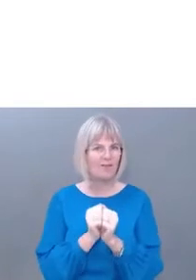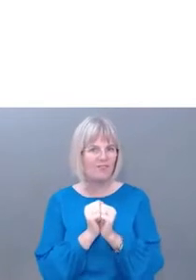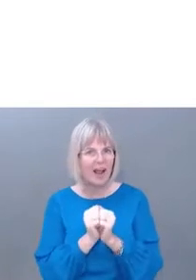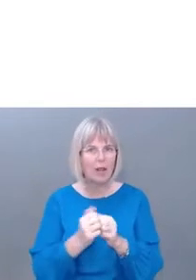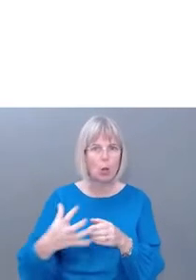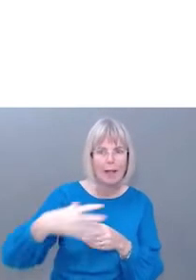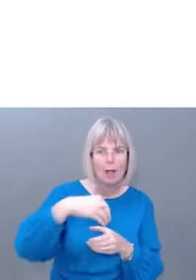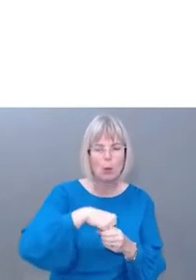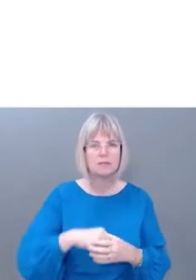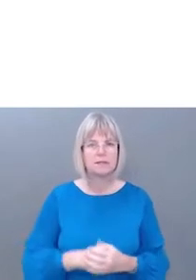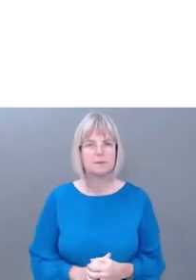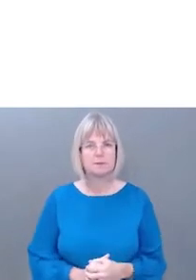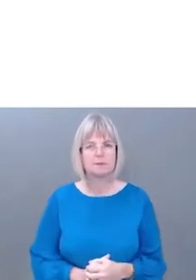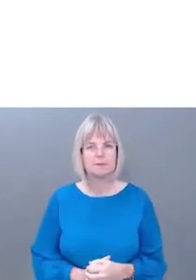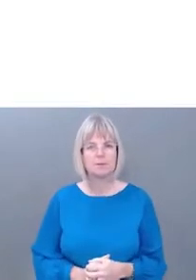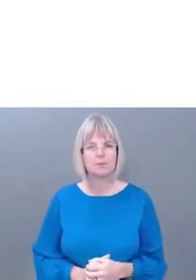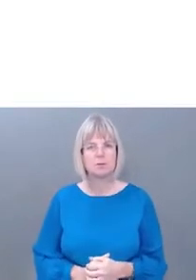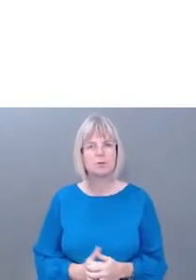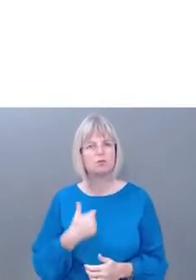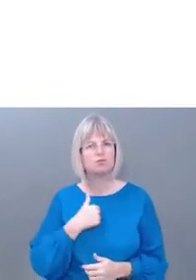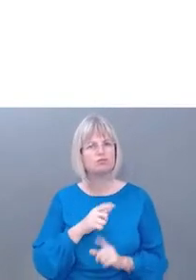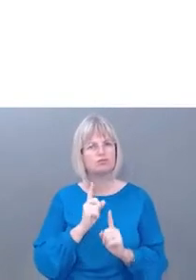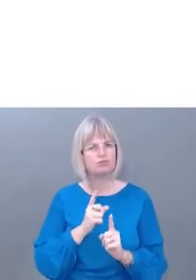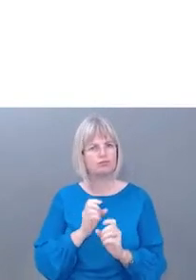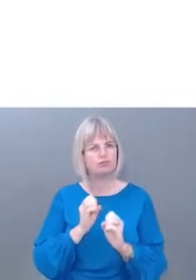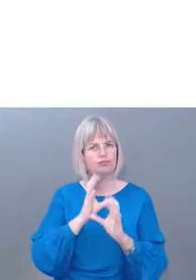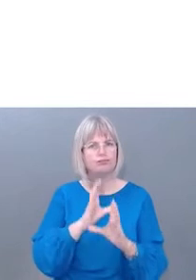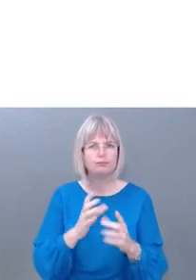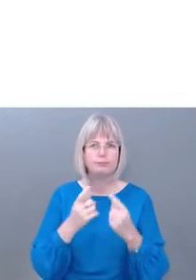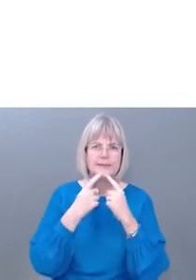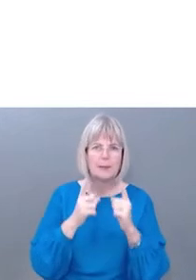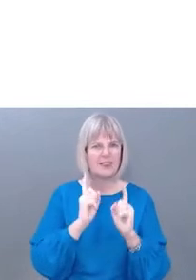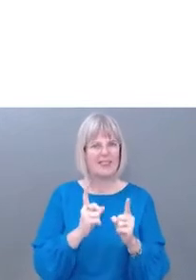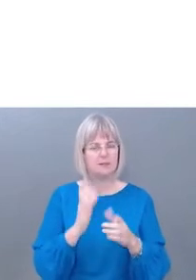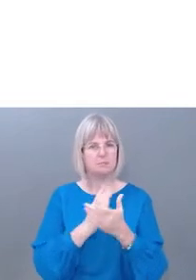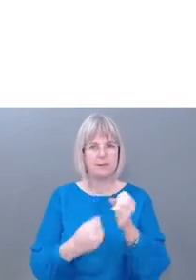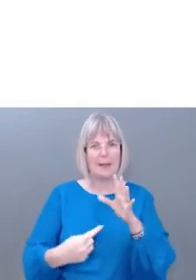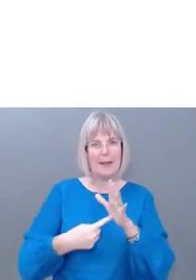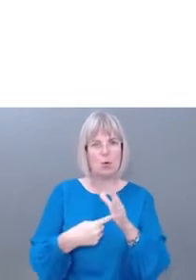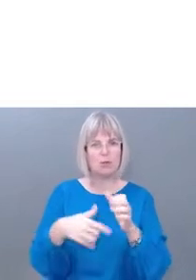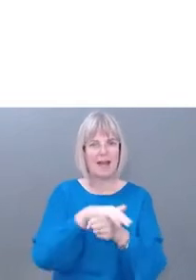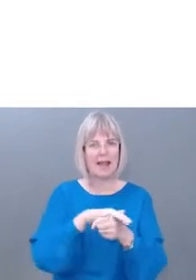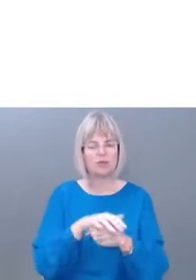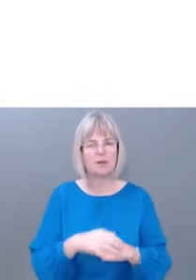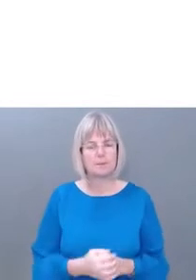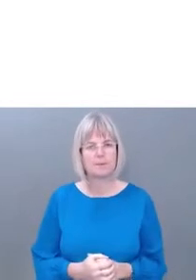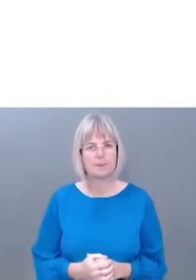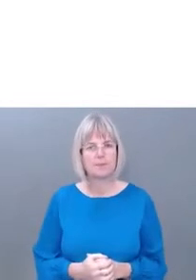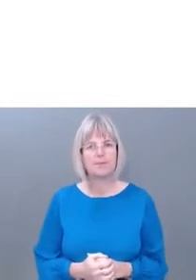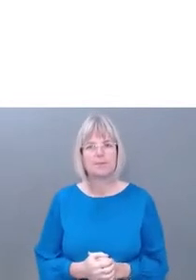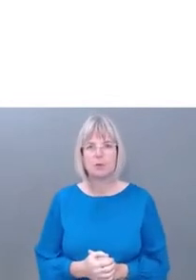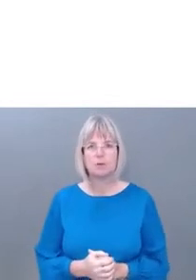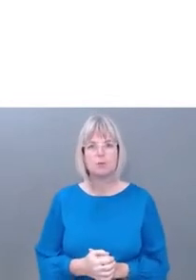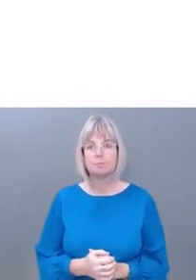I foreground this session with that statement that this is a really, really important area. I think if we go on to the next slide, we've now got a nice